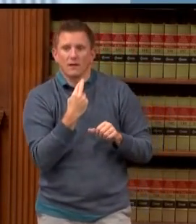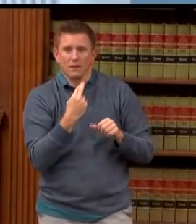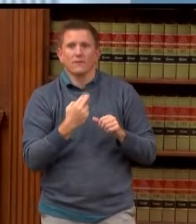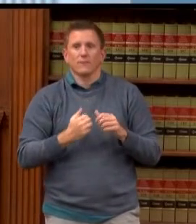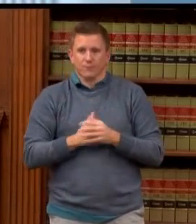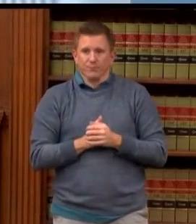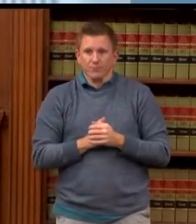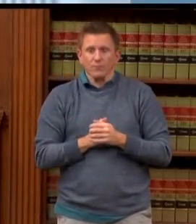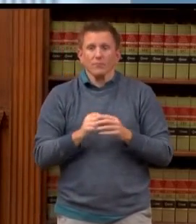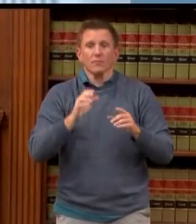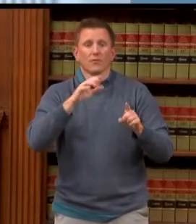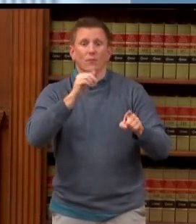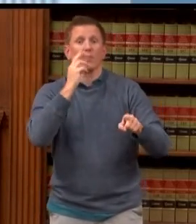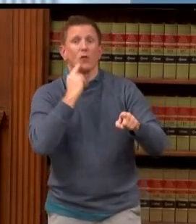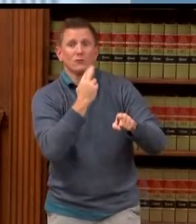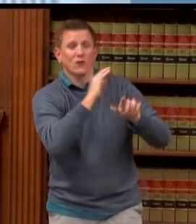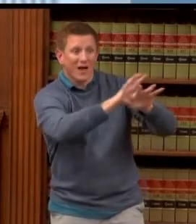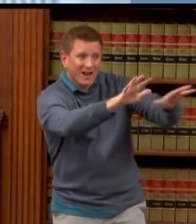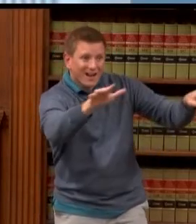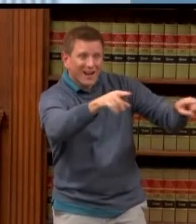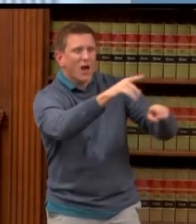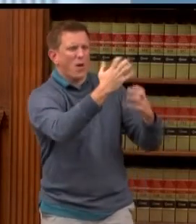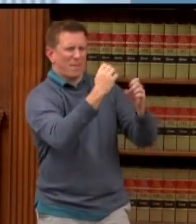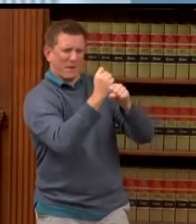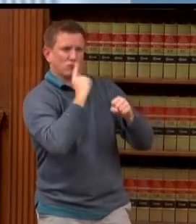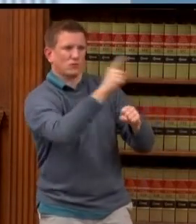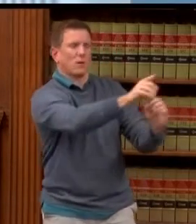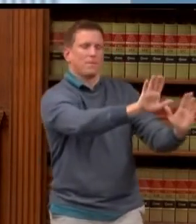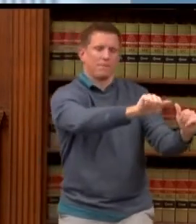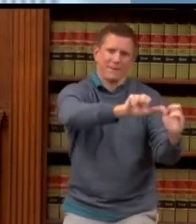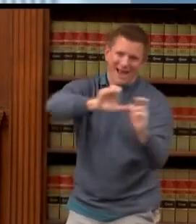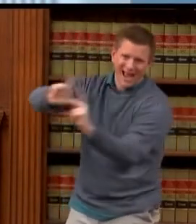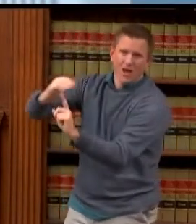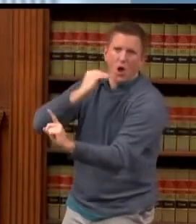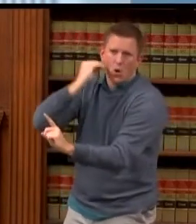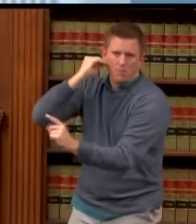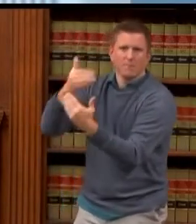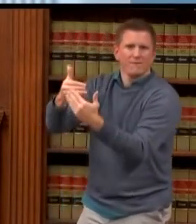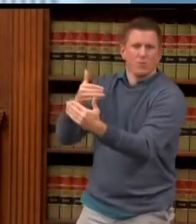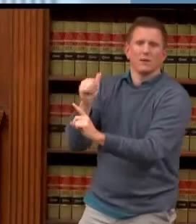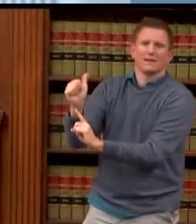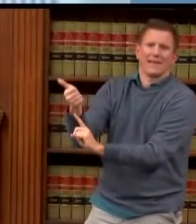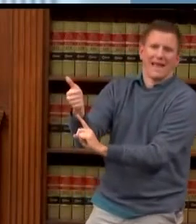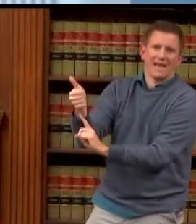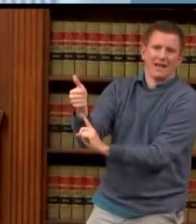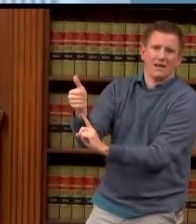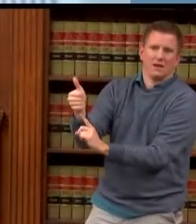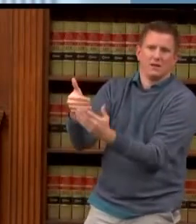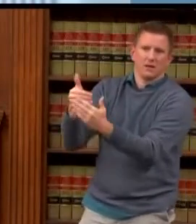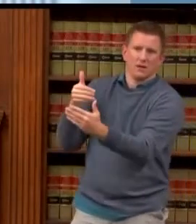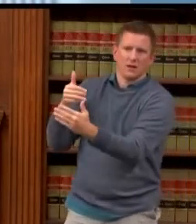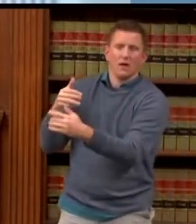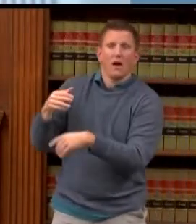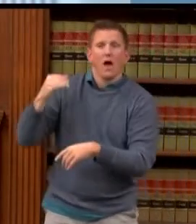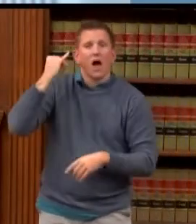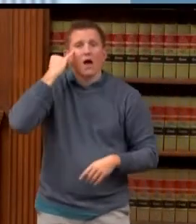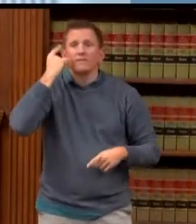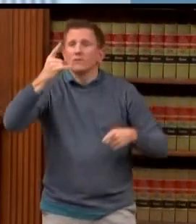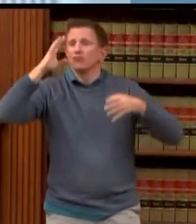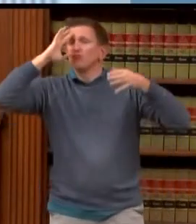your dinner with your family, and be home by 10 o'clock. If you decide to go walk your dog